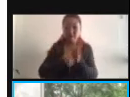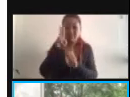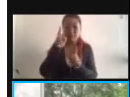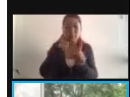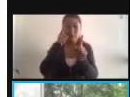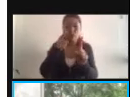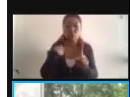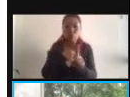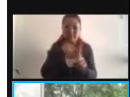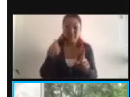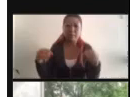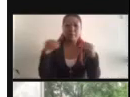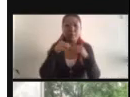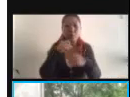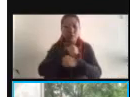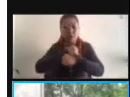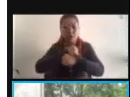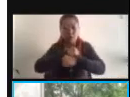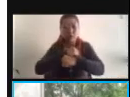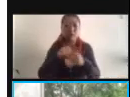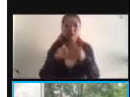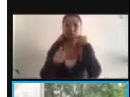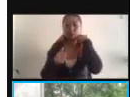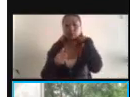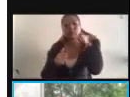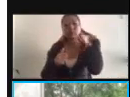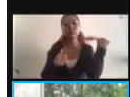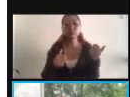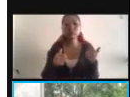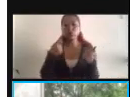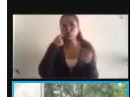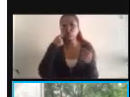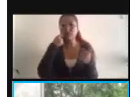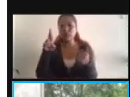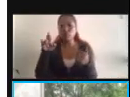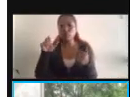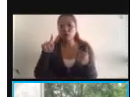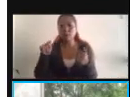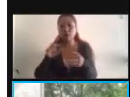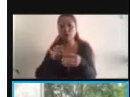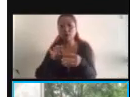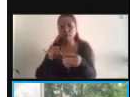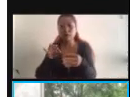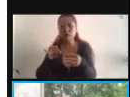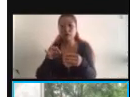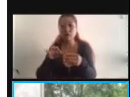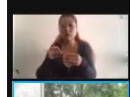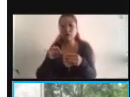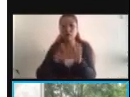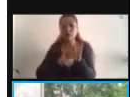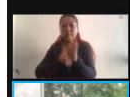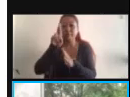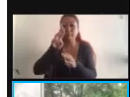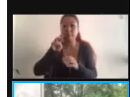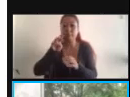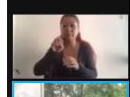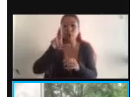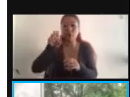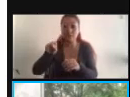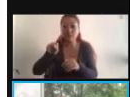additional protection. And when Robert talks about going to Mars, on the moon, and using the